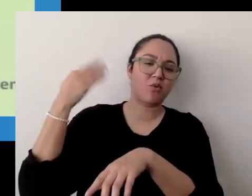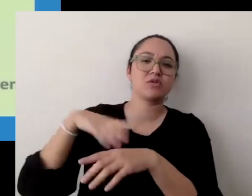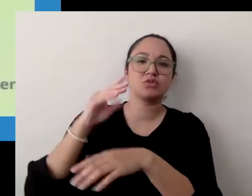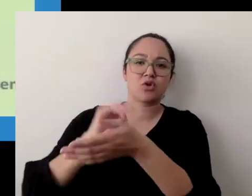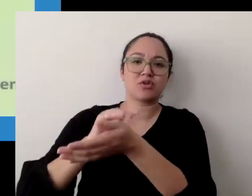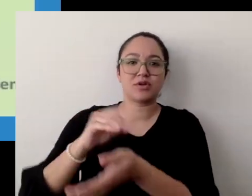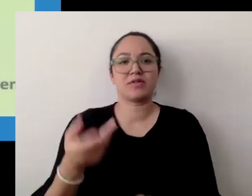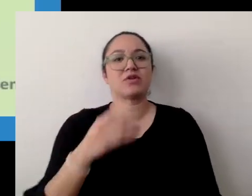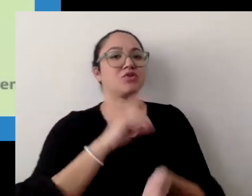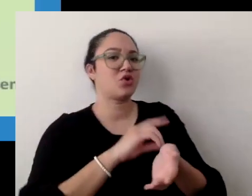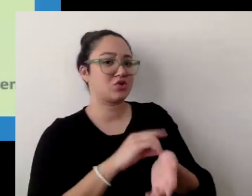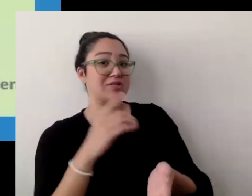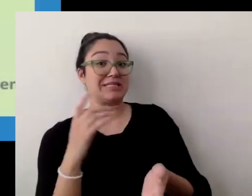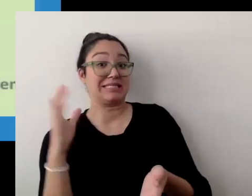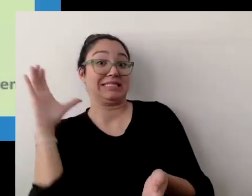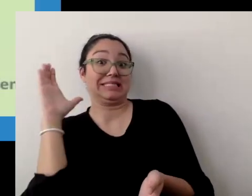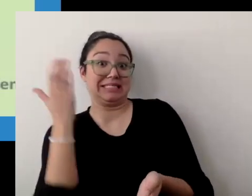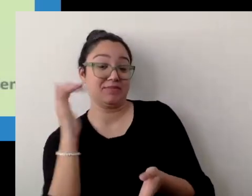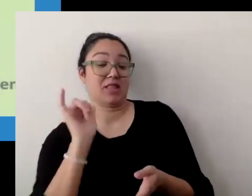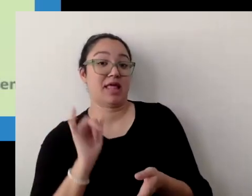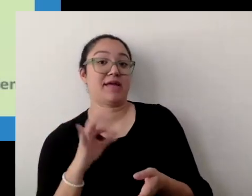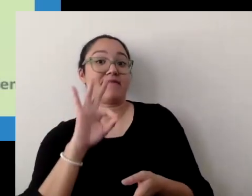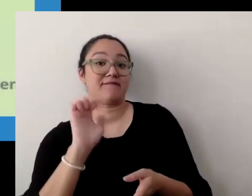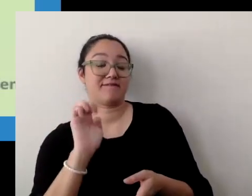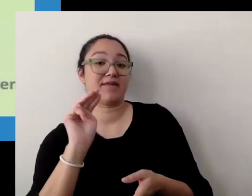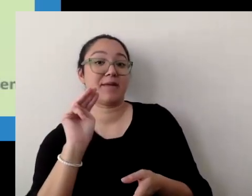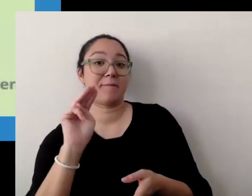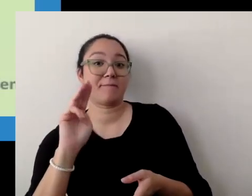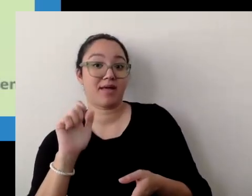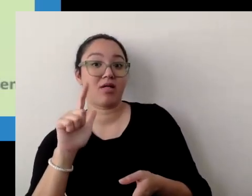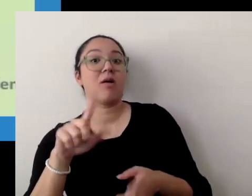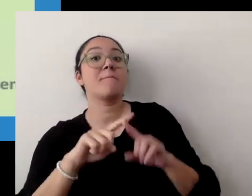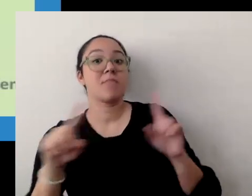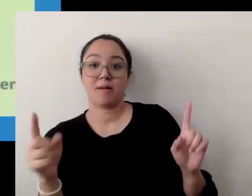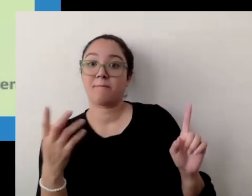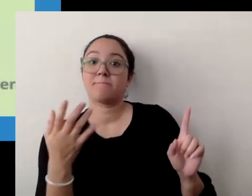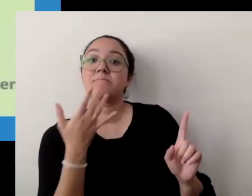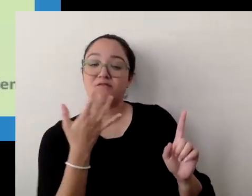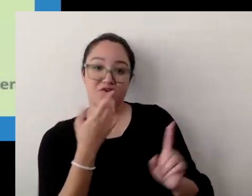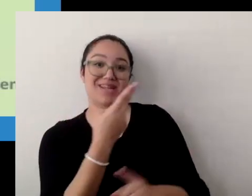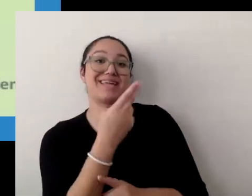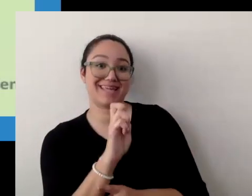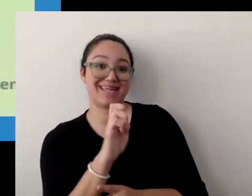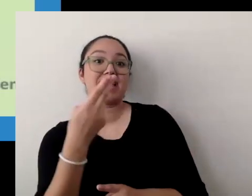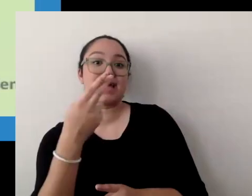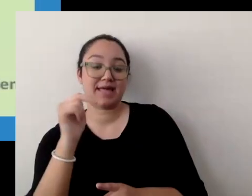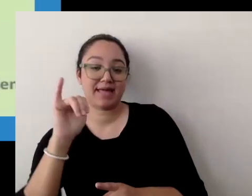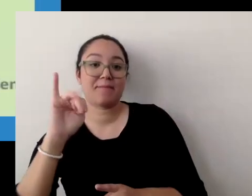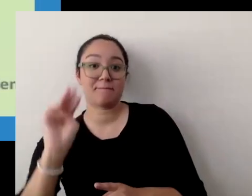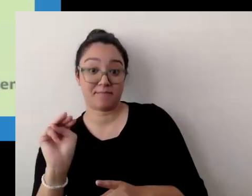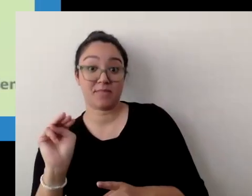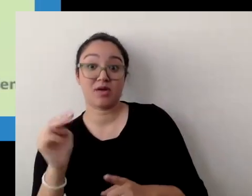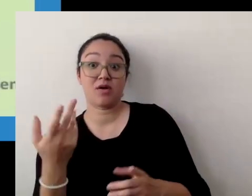doctor perceived to be female, but preferred I used he, him for the